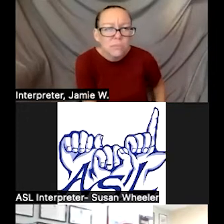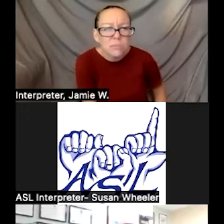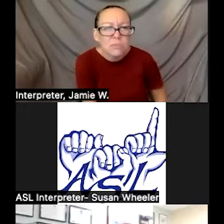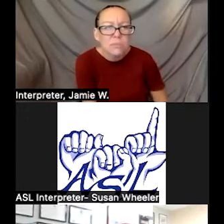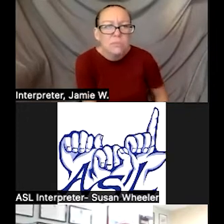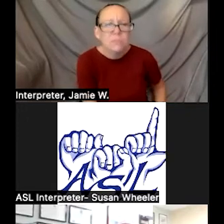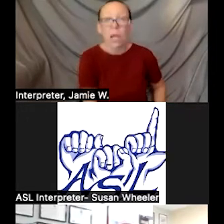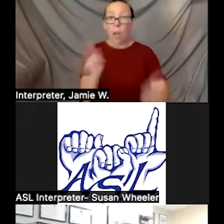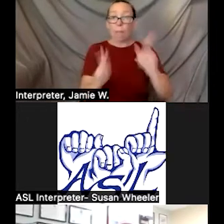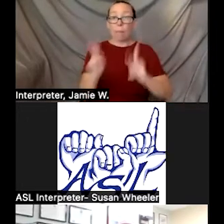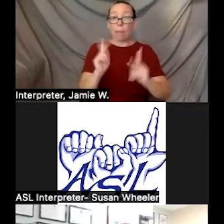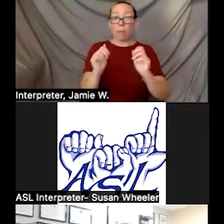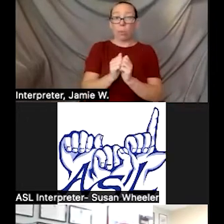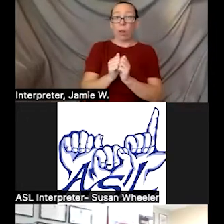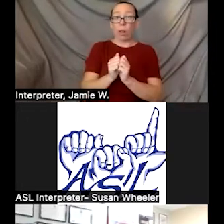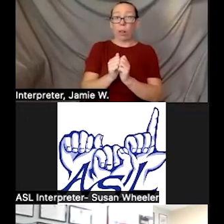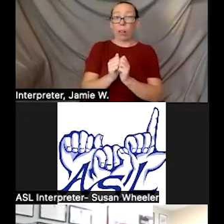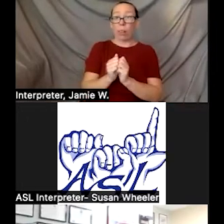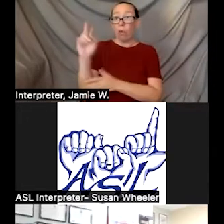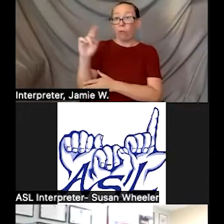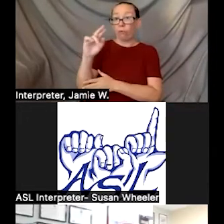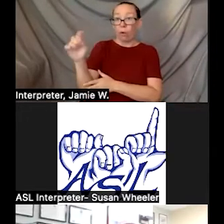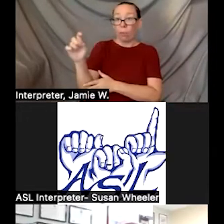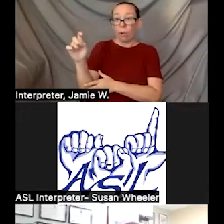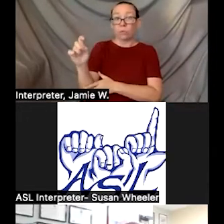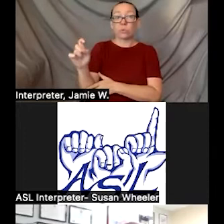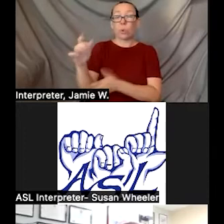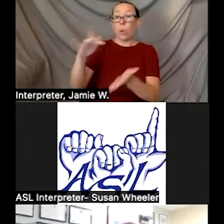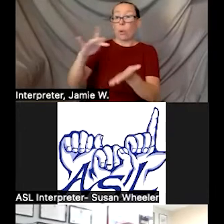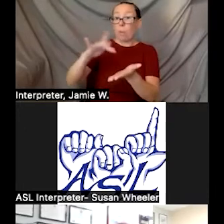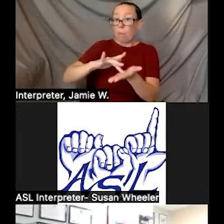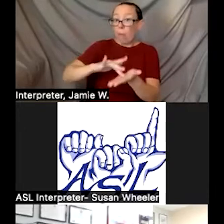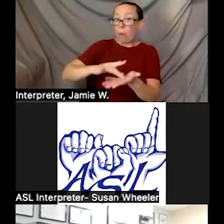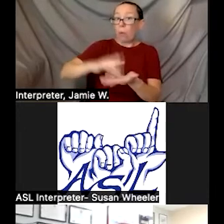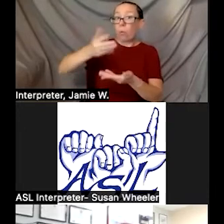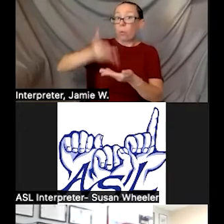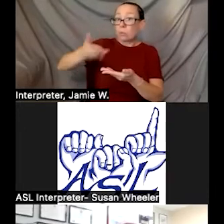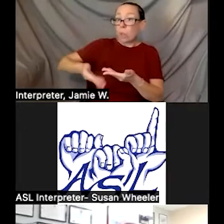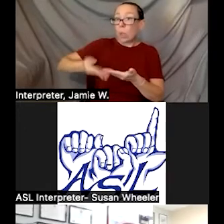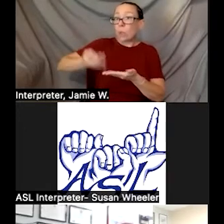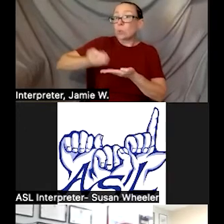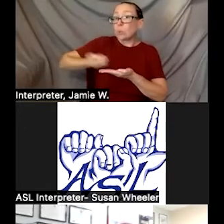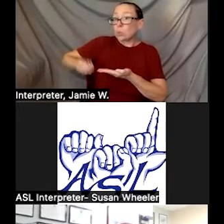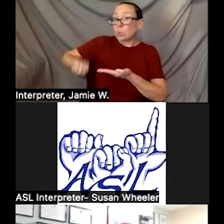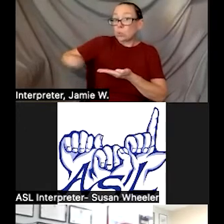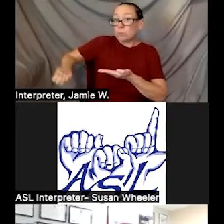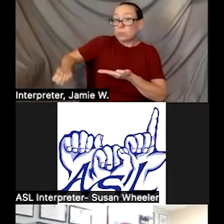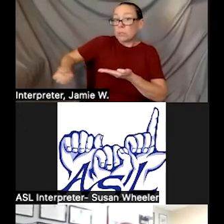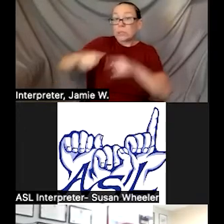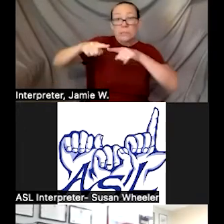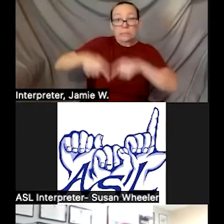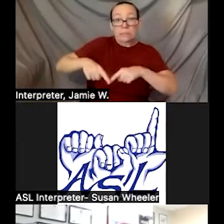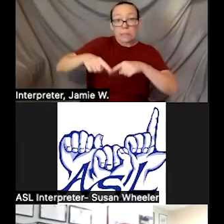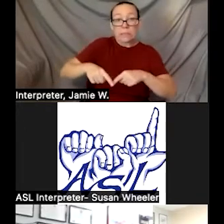Individuals with pharmacological or medical supply equipment deficiencies. It's about 45% of Americans take